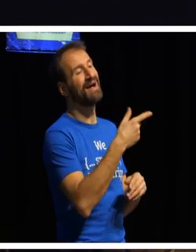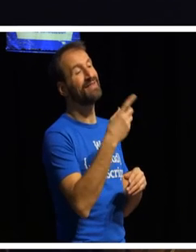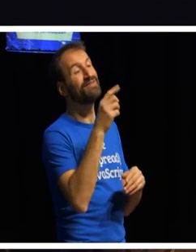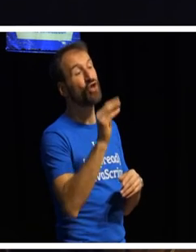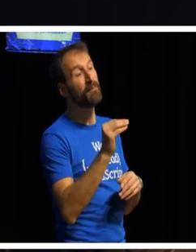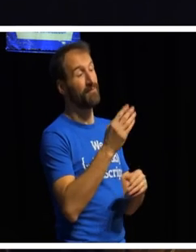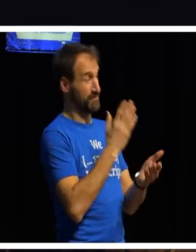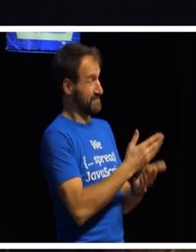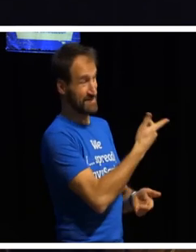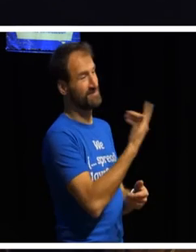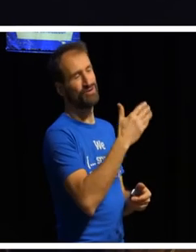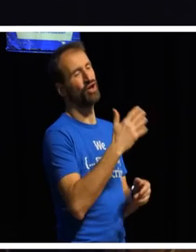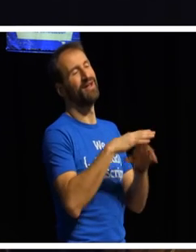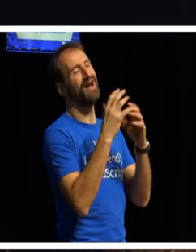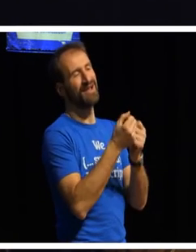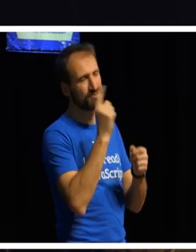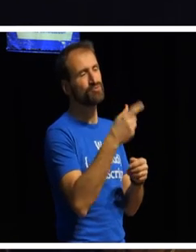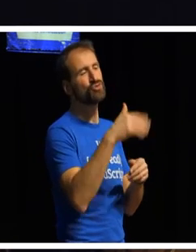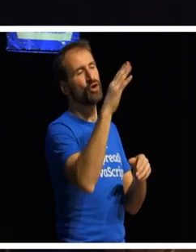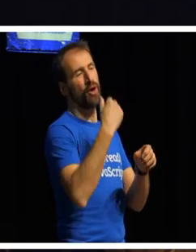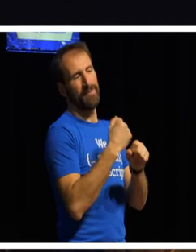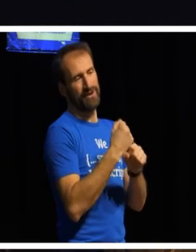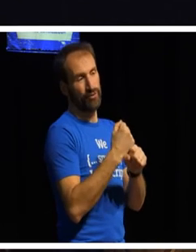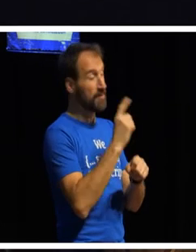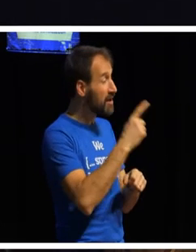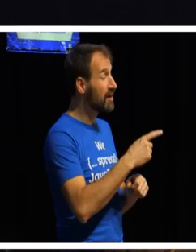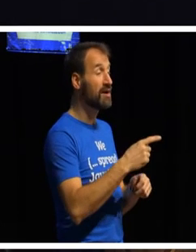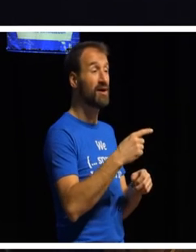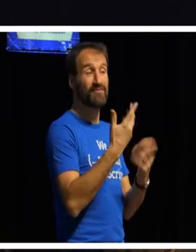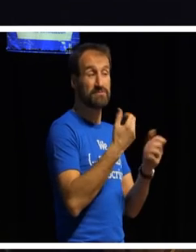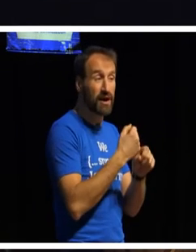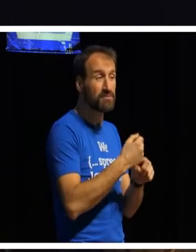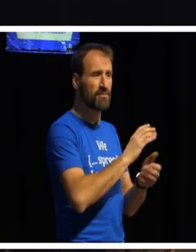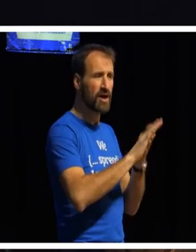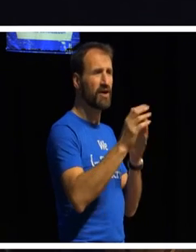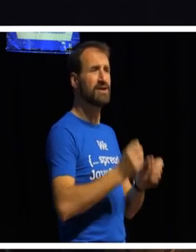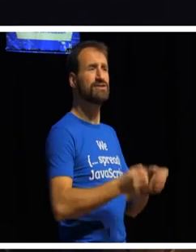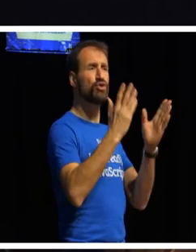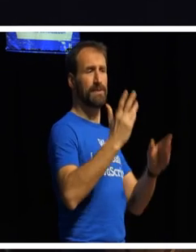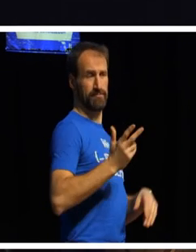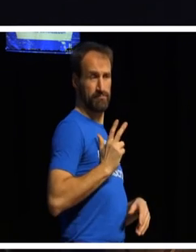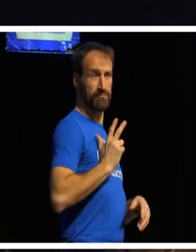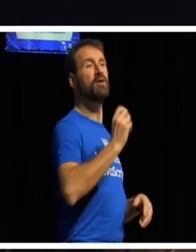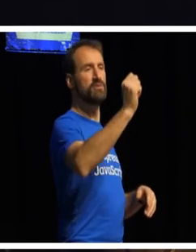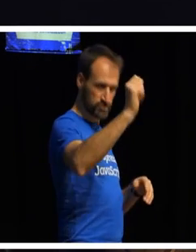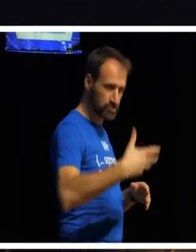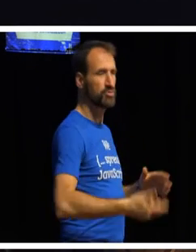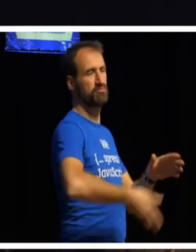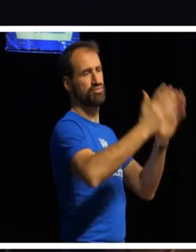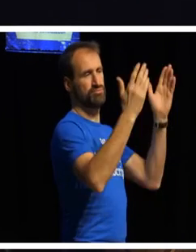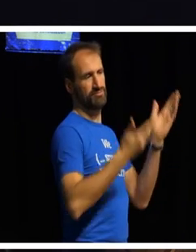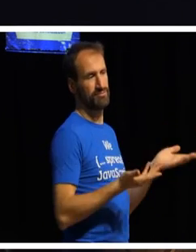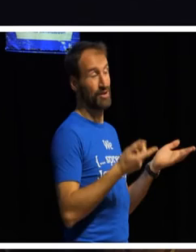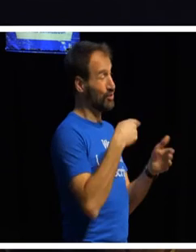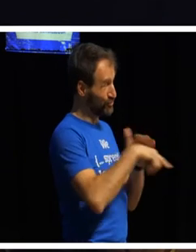that, I can close the stream once all three have gone in. And that's it. And this code is simpler than the manual way of doing it, but it's also